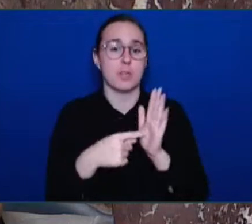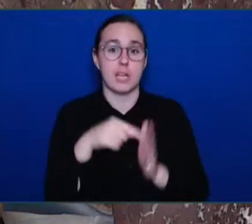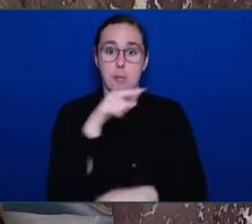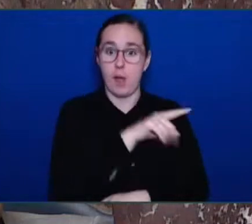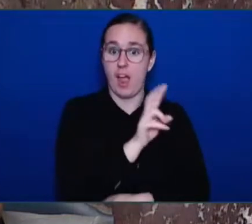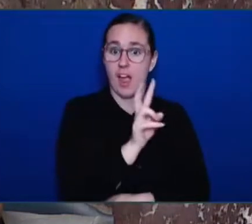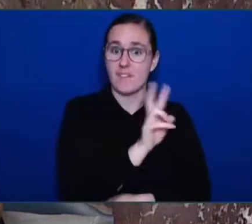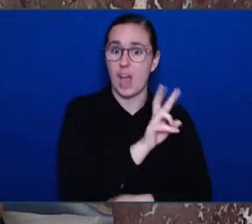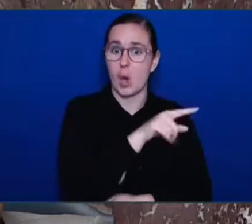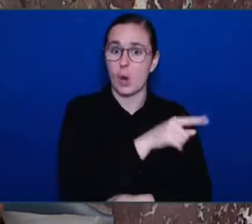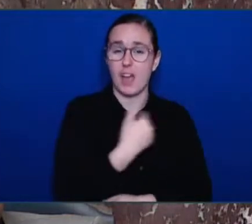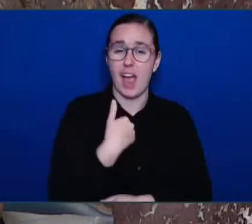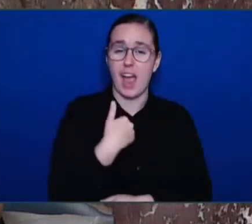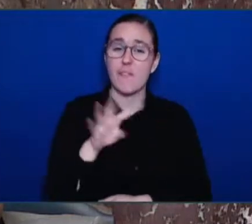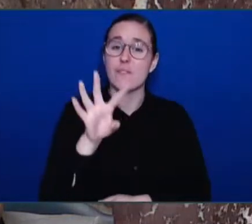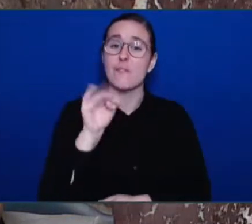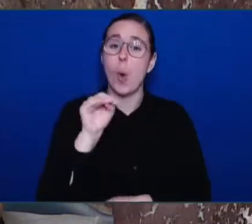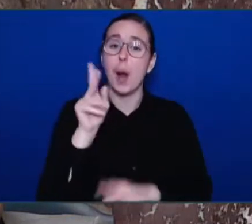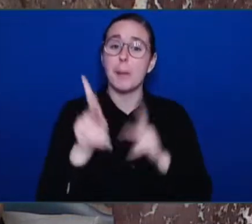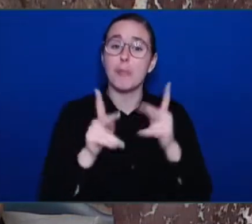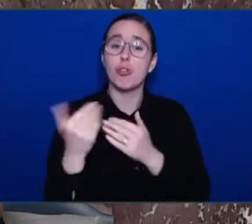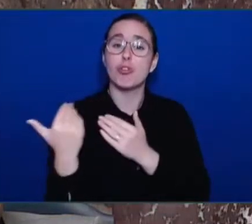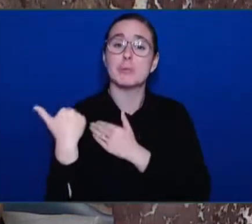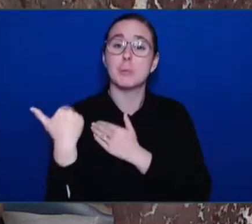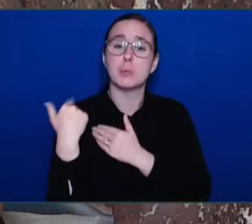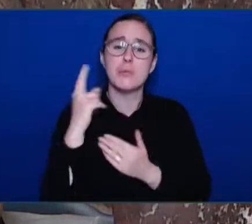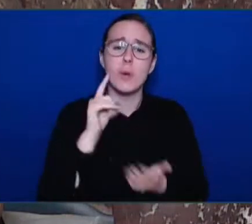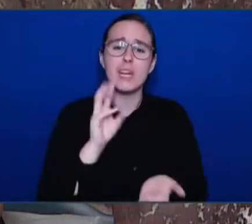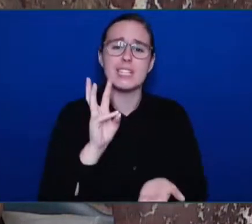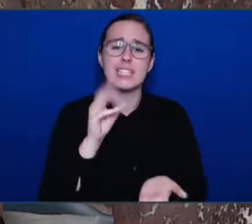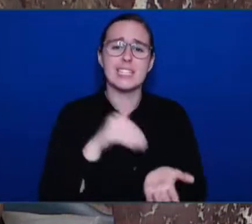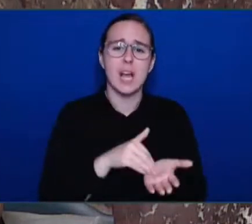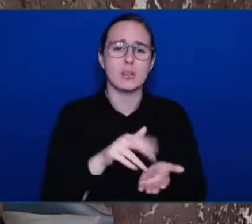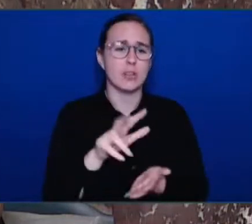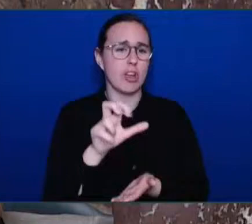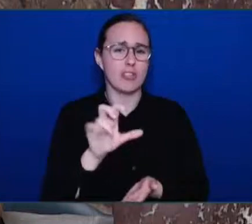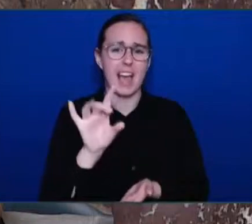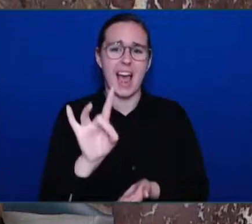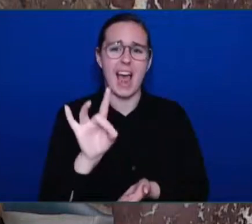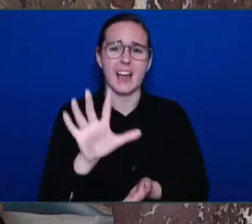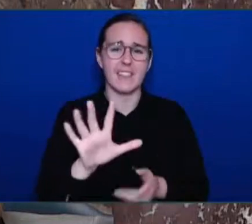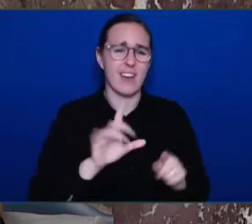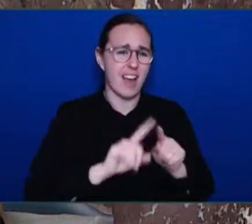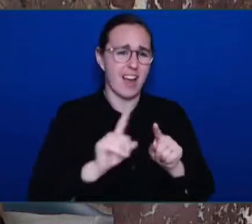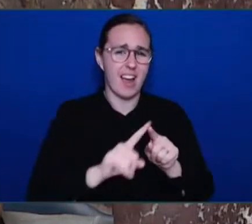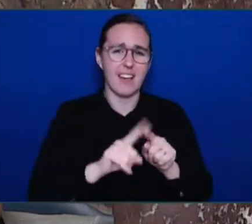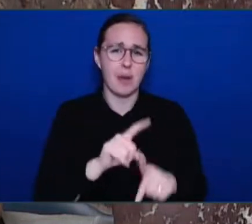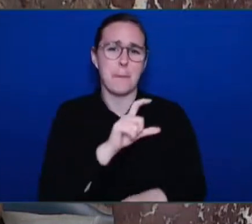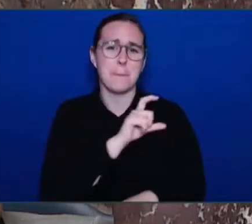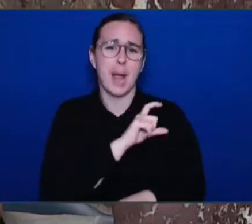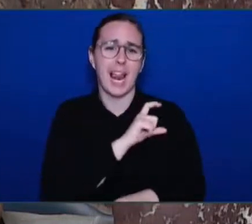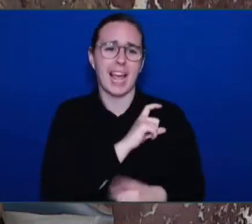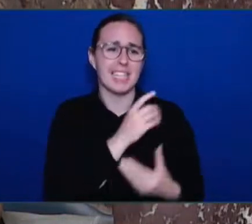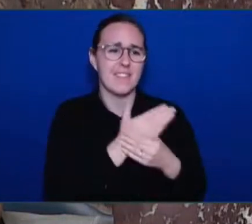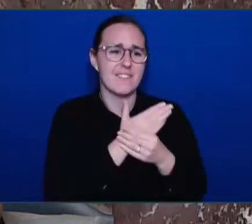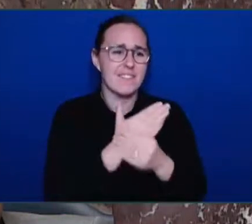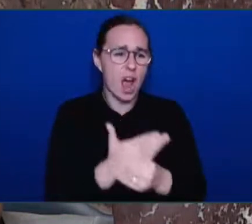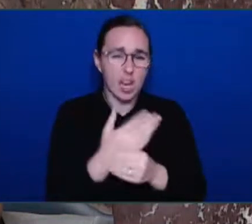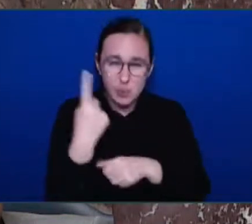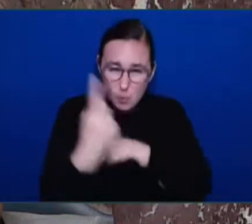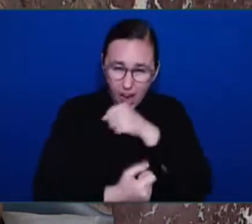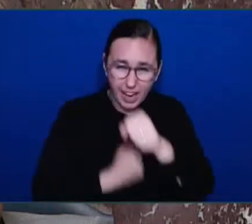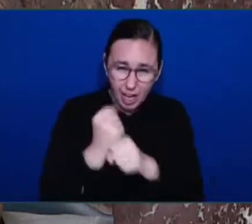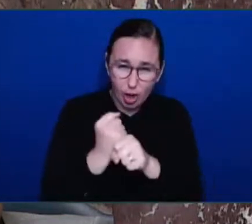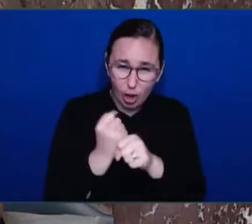6,385 police files in 1 year alone. The downtown east side described in that very consultant's report as, quote,